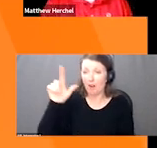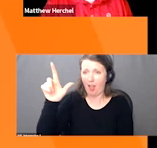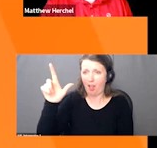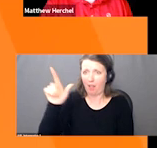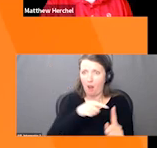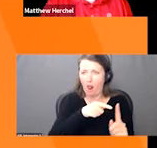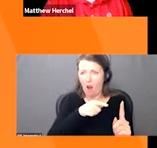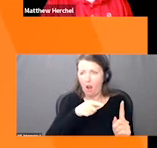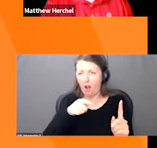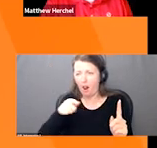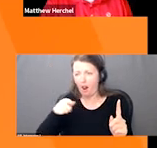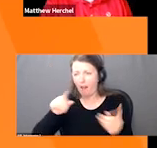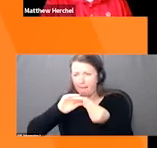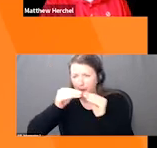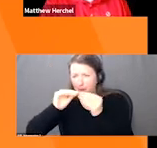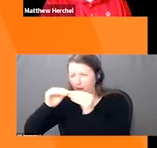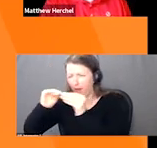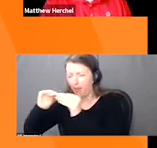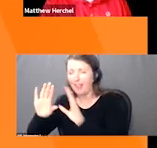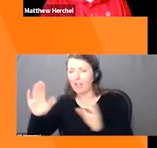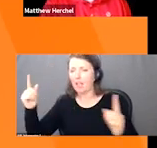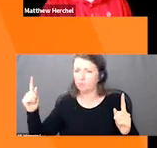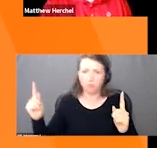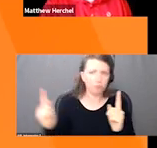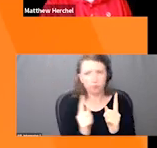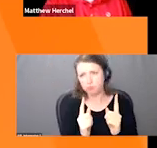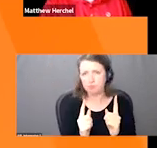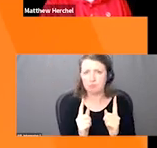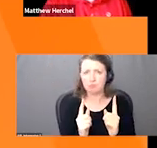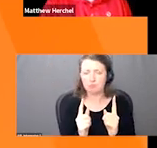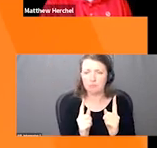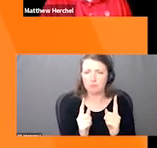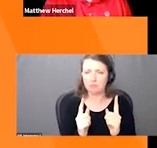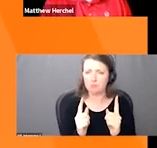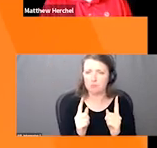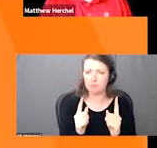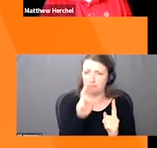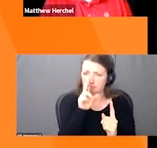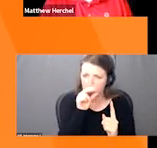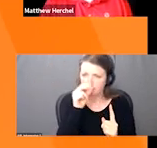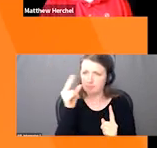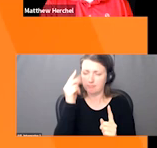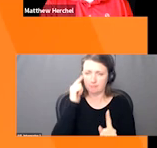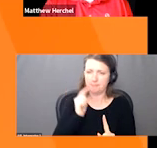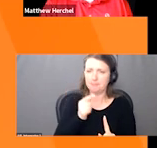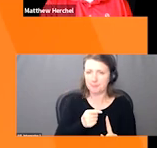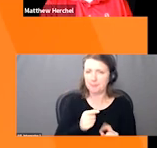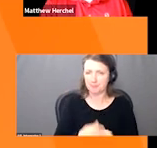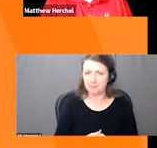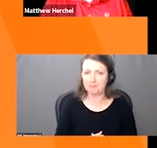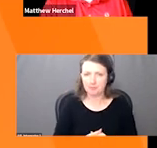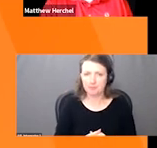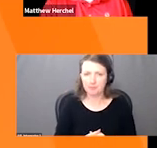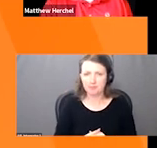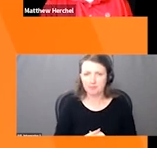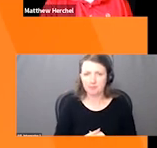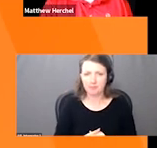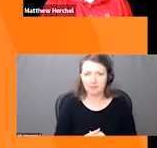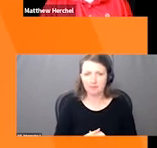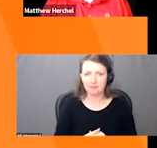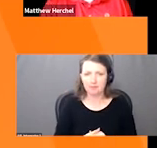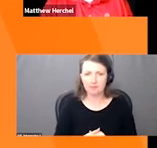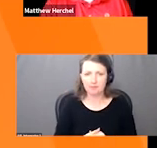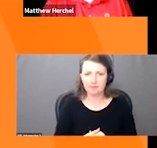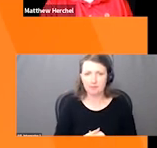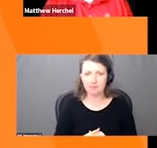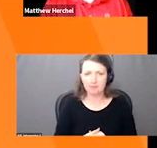Profile settings, edit your custom URL, and then it's just a little pencil icon and you can just change it. Sweet.